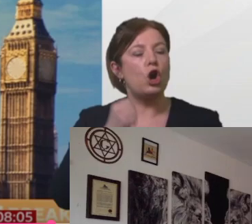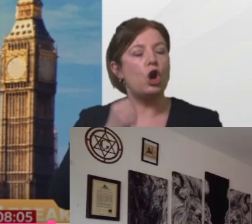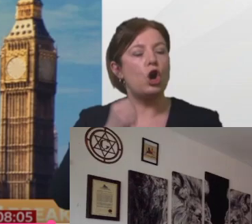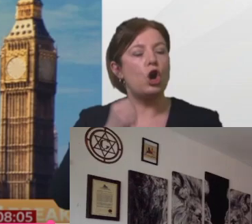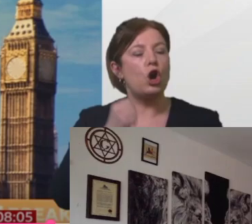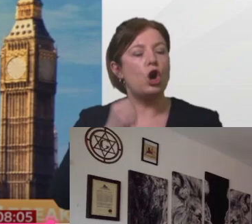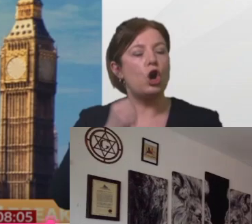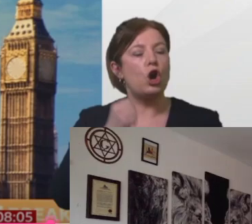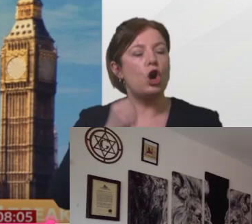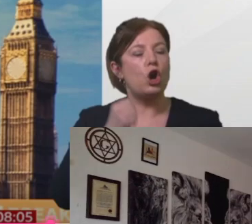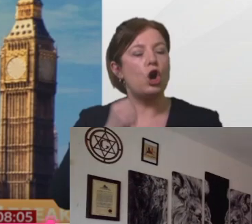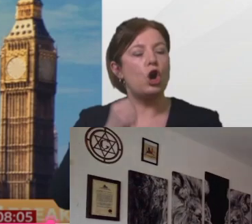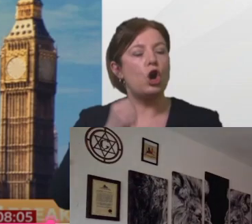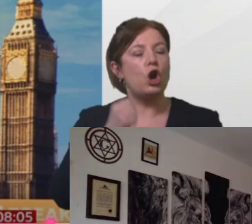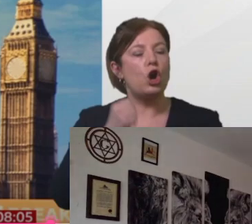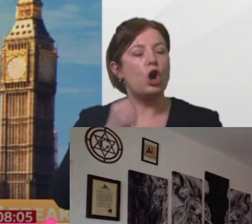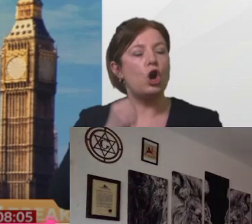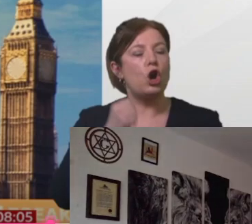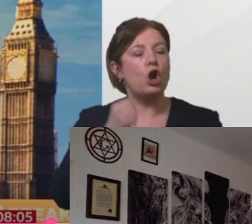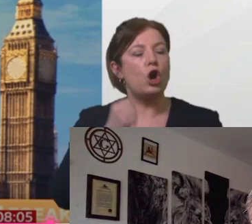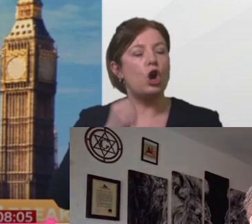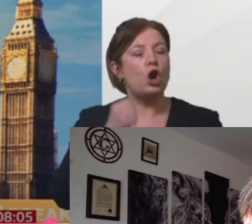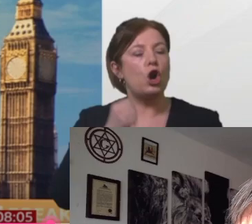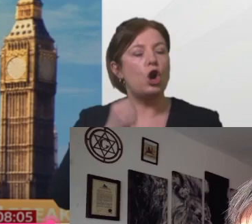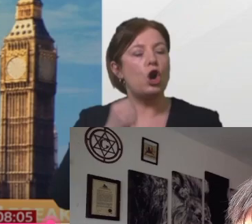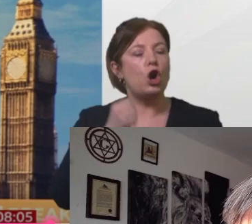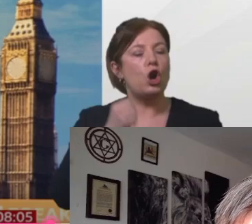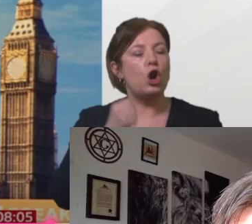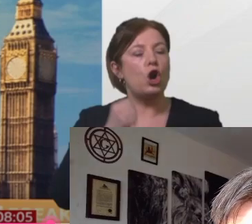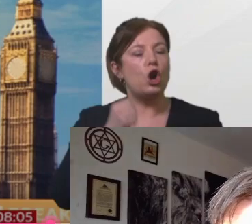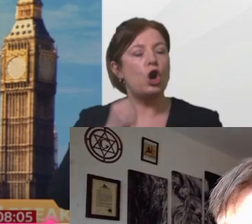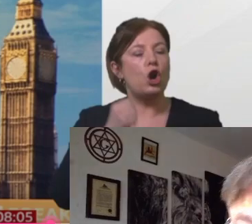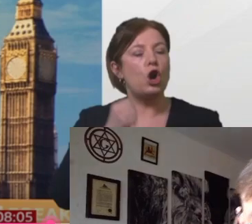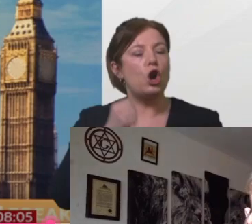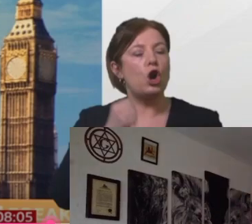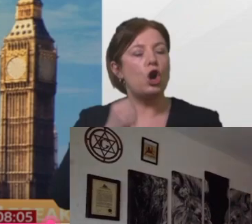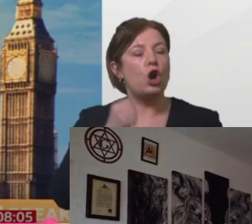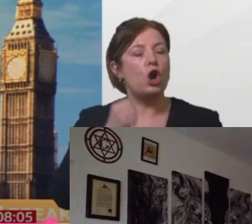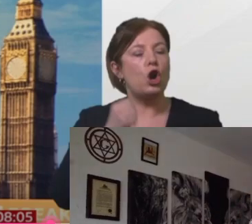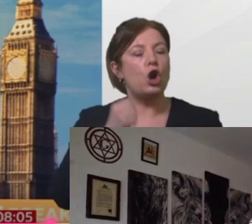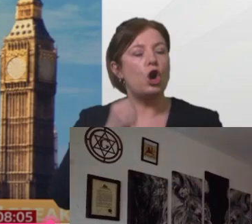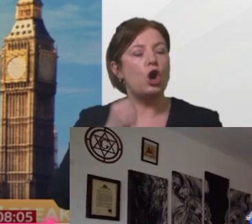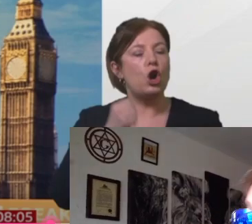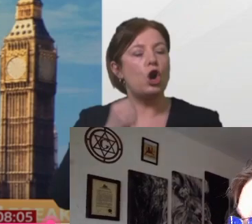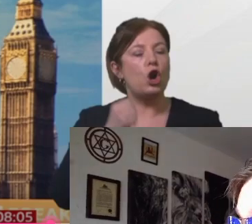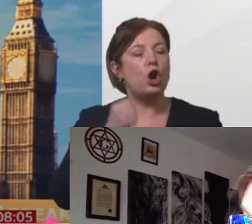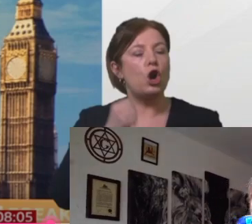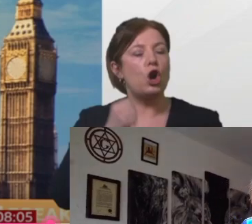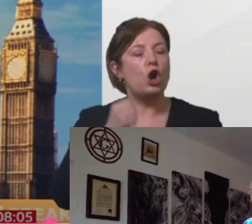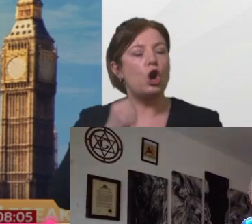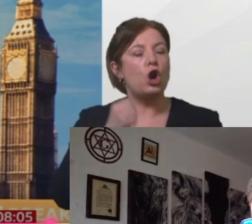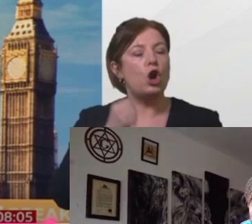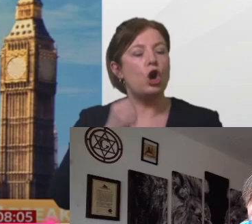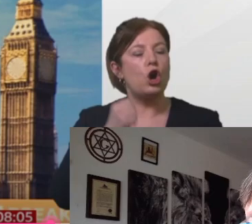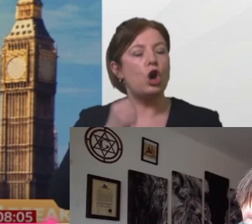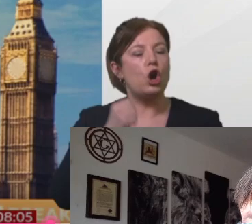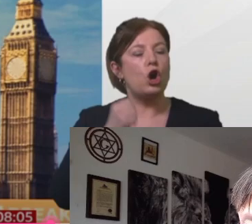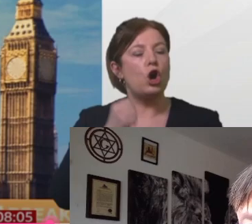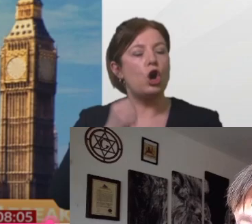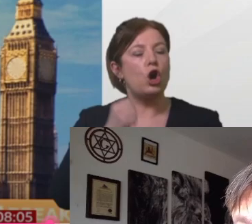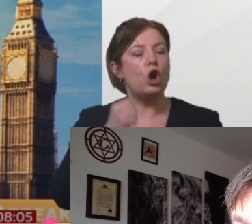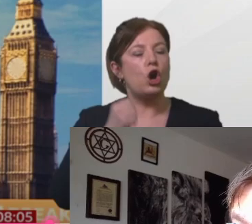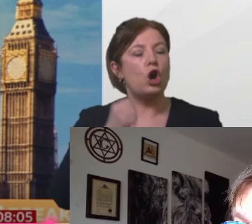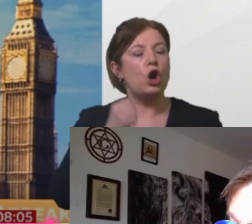pal. See if you're willing to... See if you have killed people and your extreme retarded